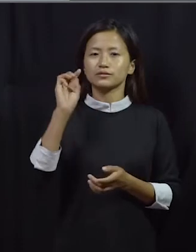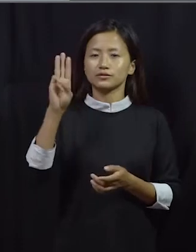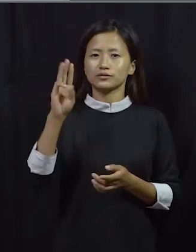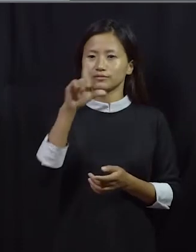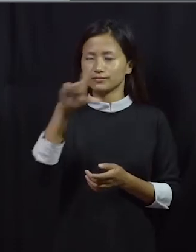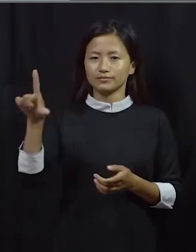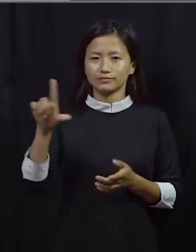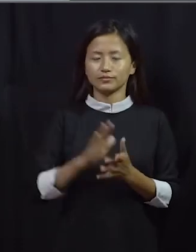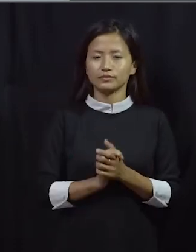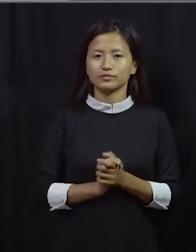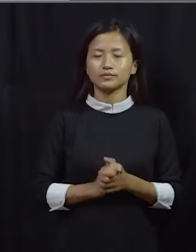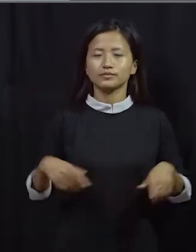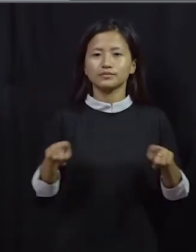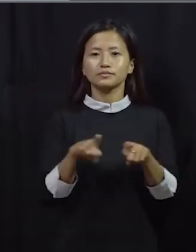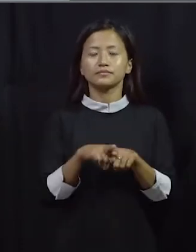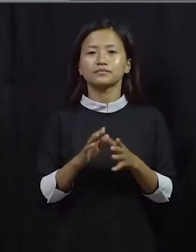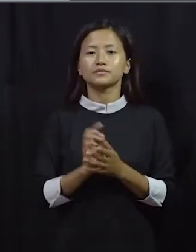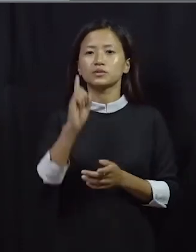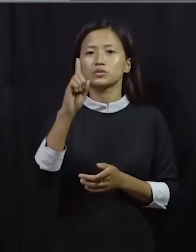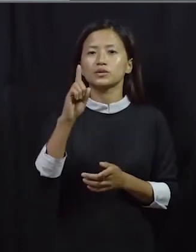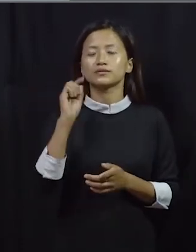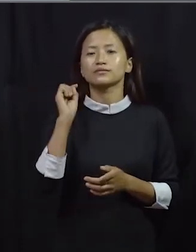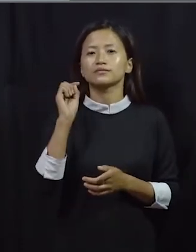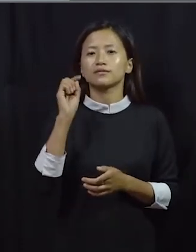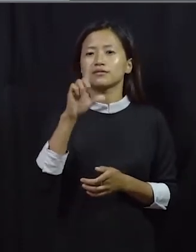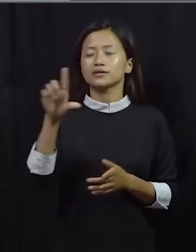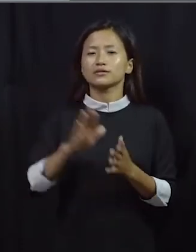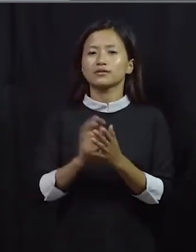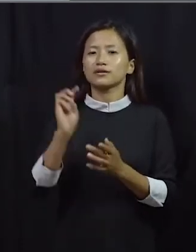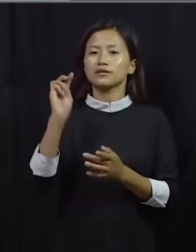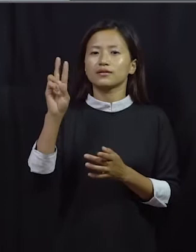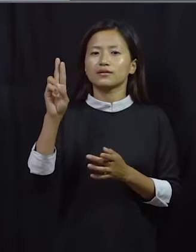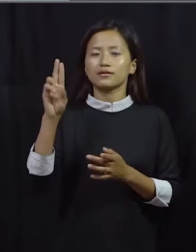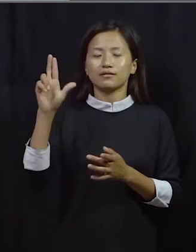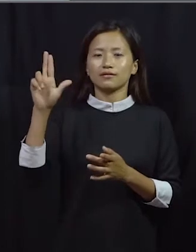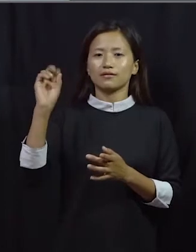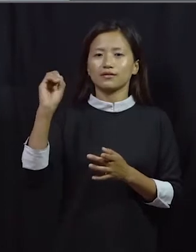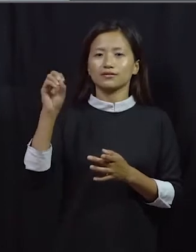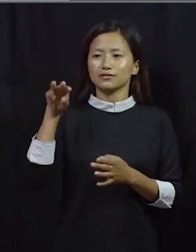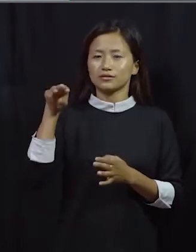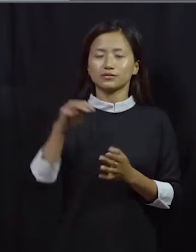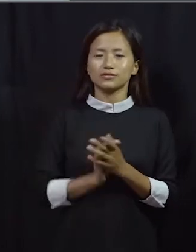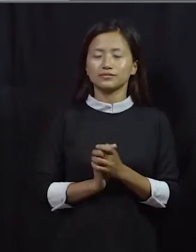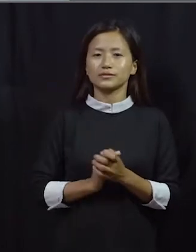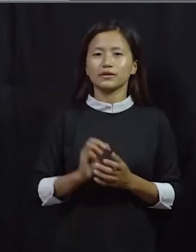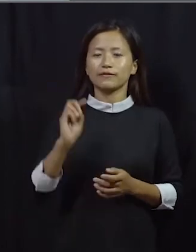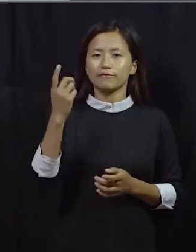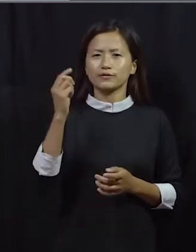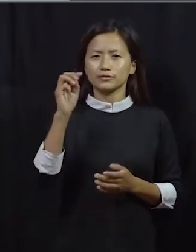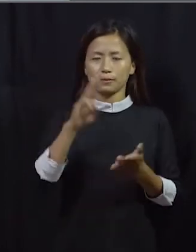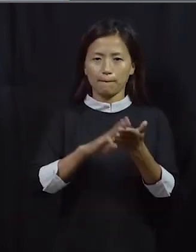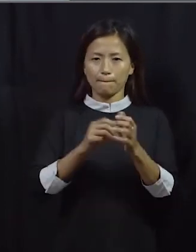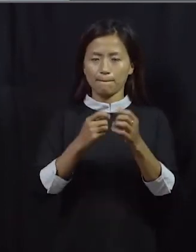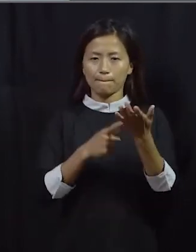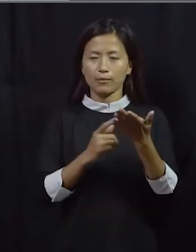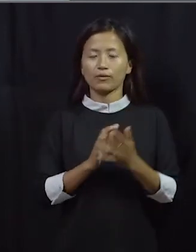3 lakhs and 1,80,000 respectively. On 1st May, X introduced